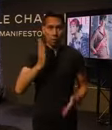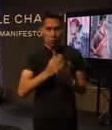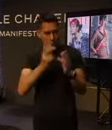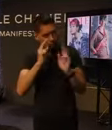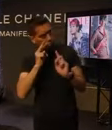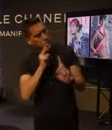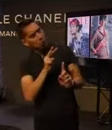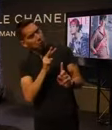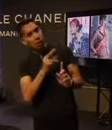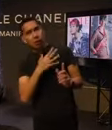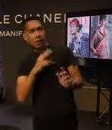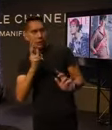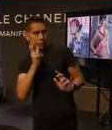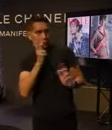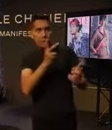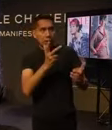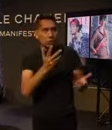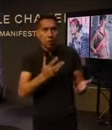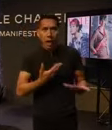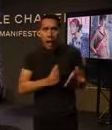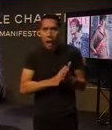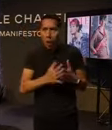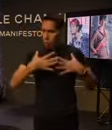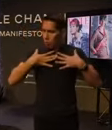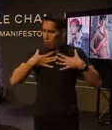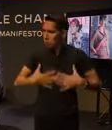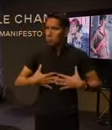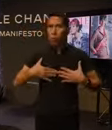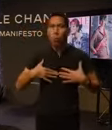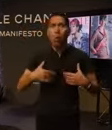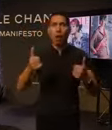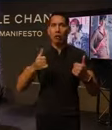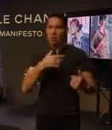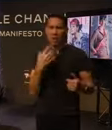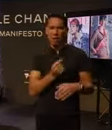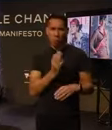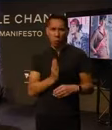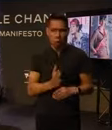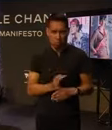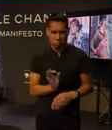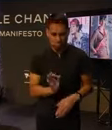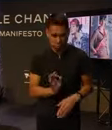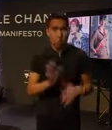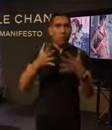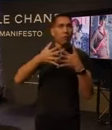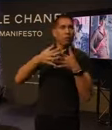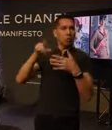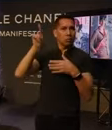in looking well-dressed. They didn't have to be working. So in America,